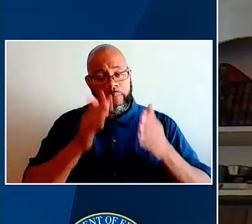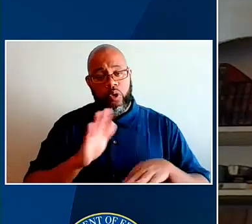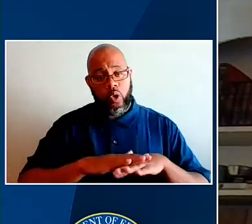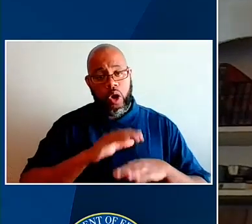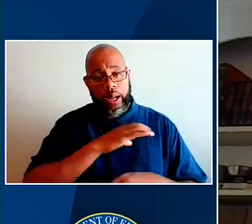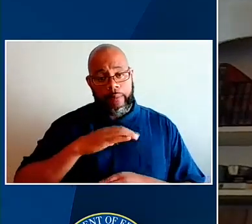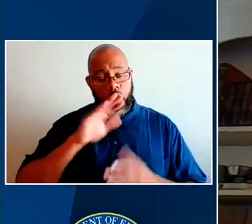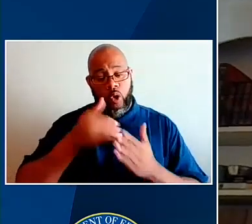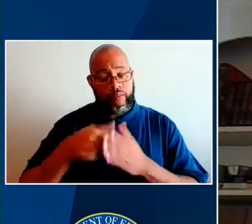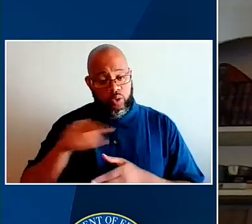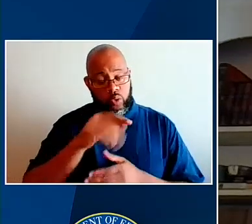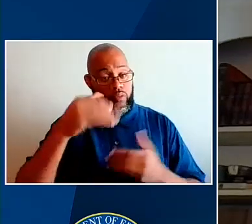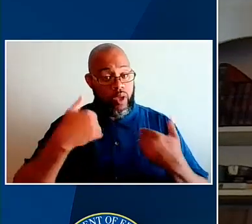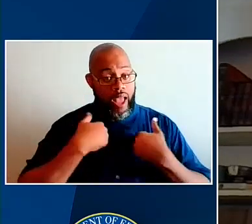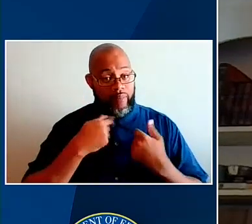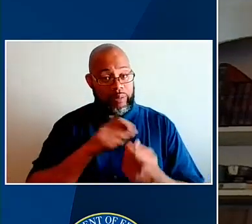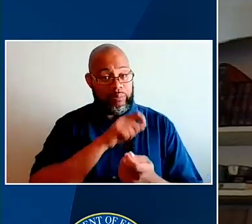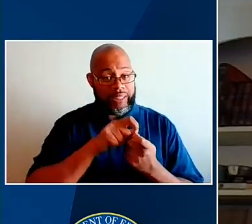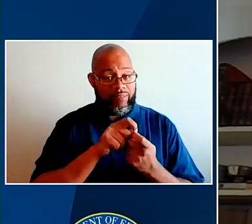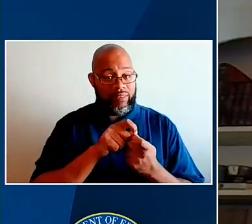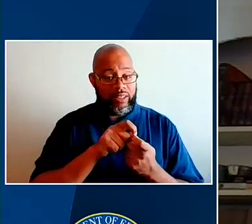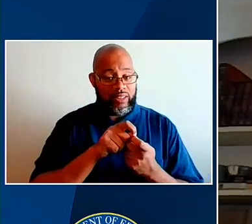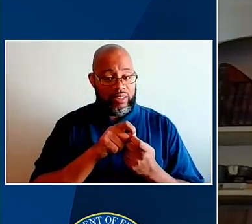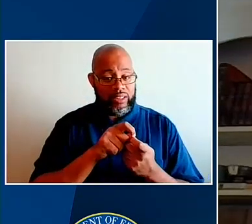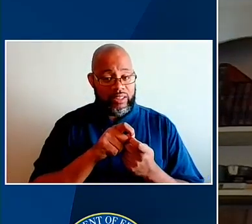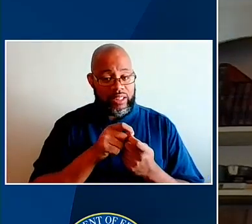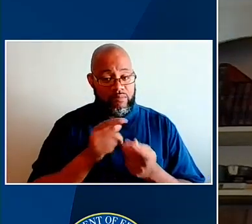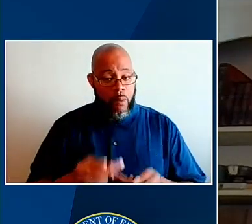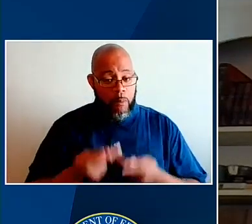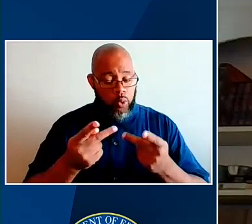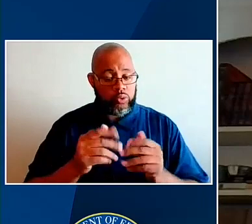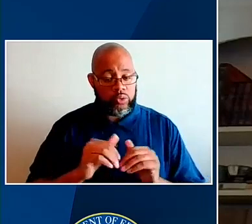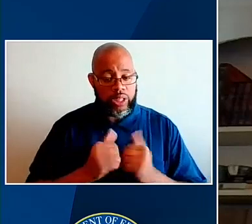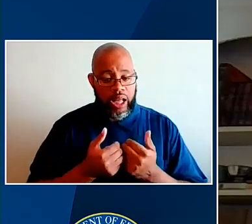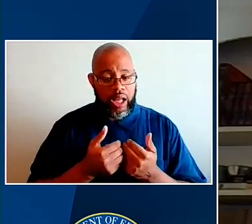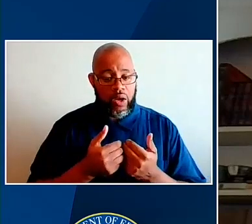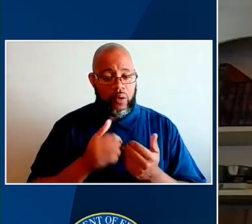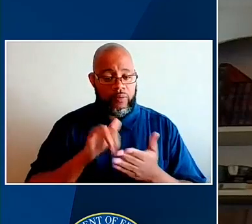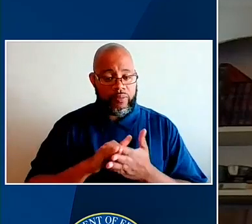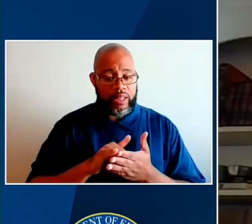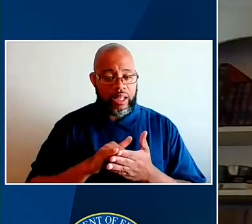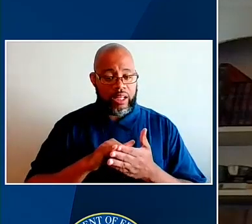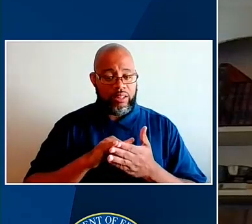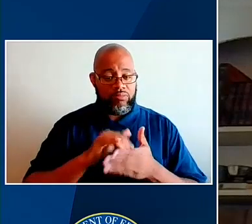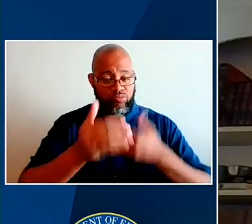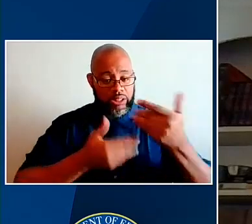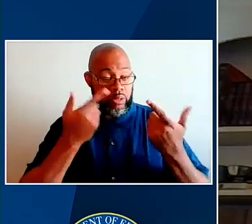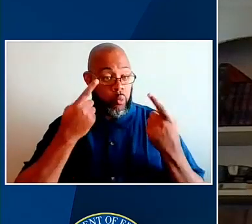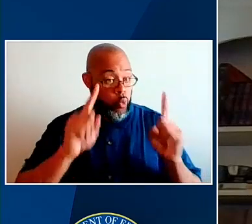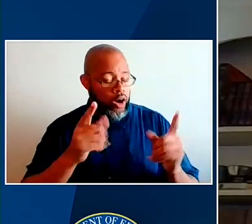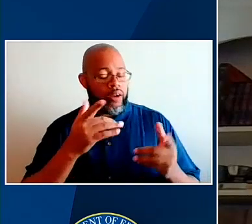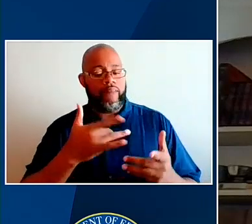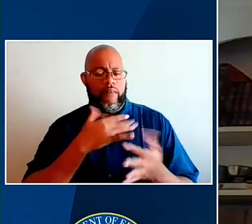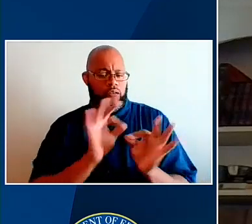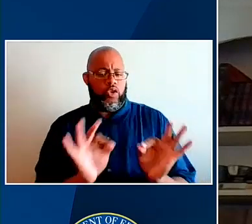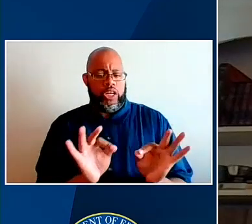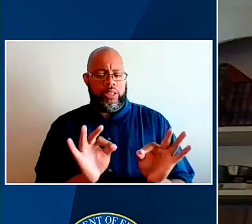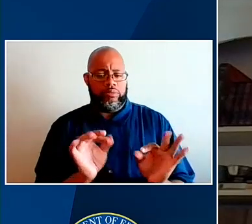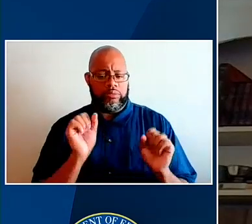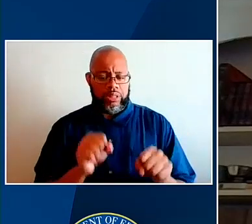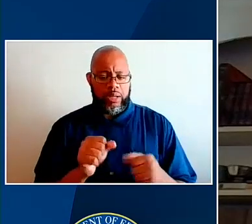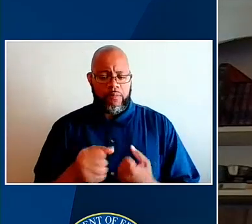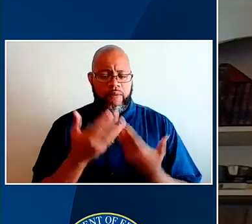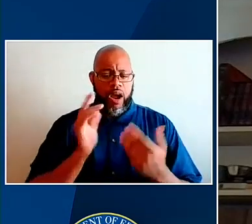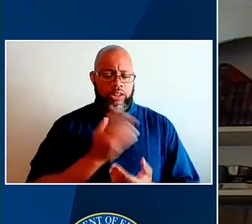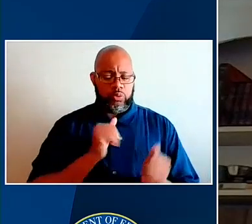of you, if you have specific proposals for how such a process might work, please feel free to provide us